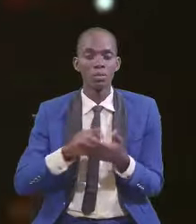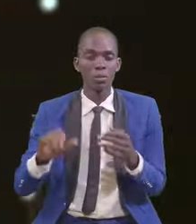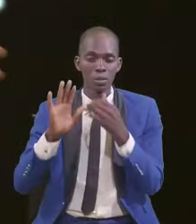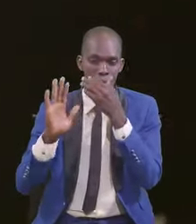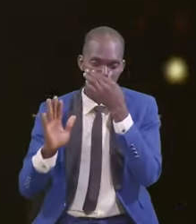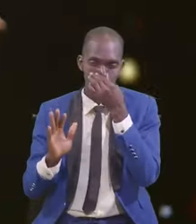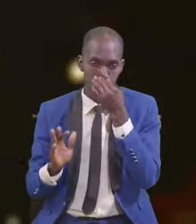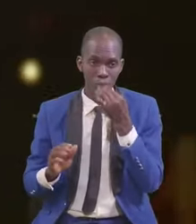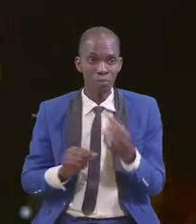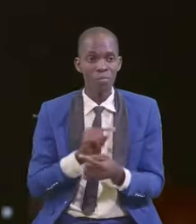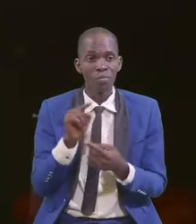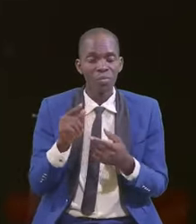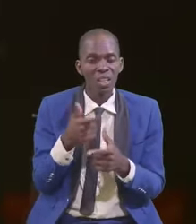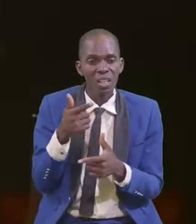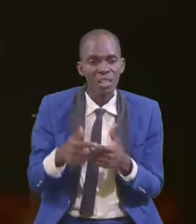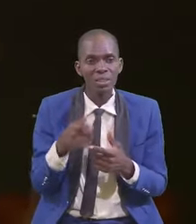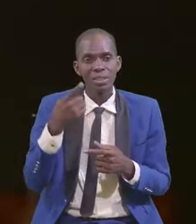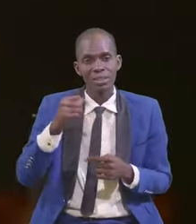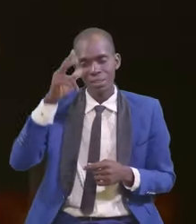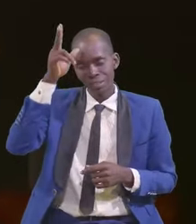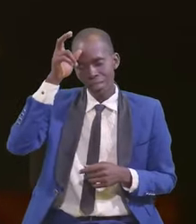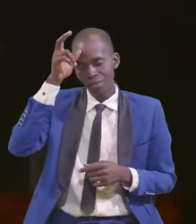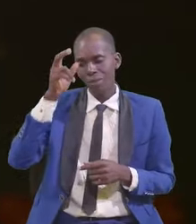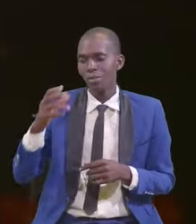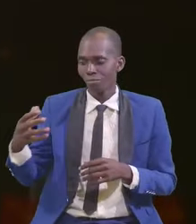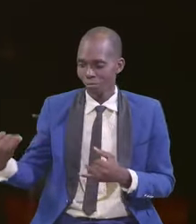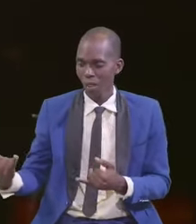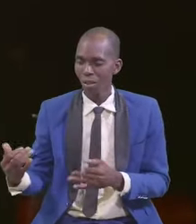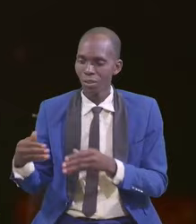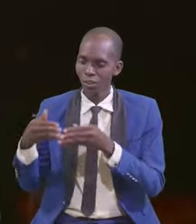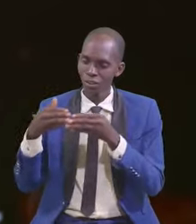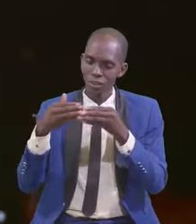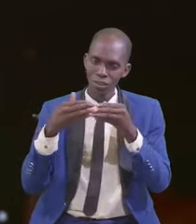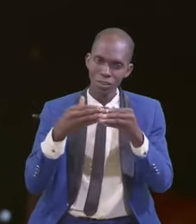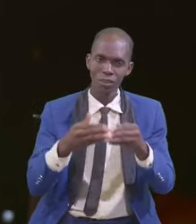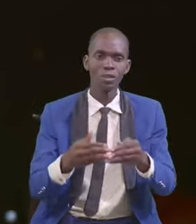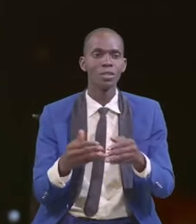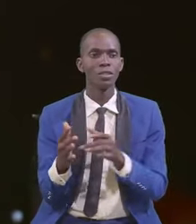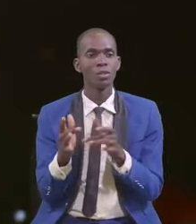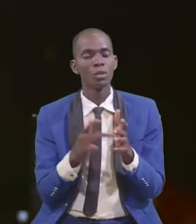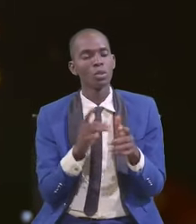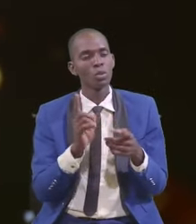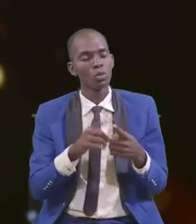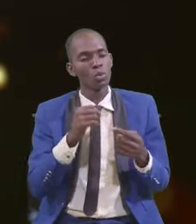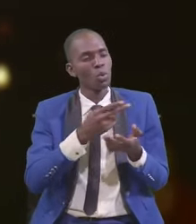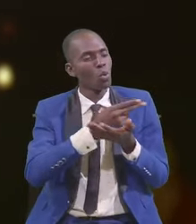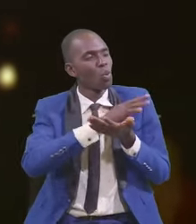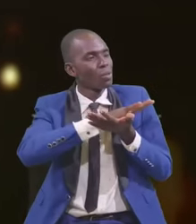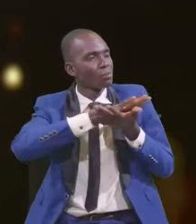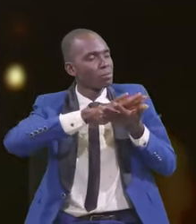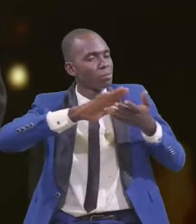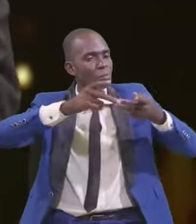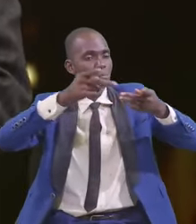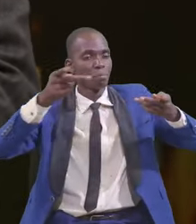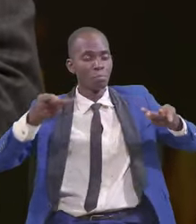devil to the the devil taketh him up into the holy city and set